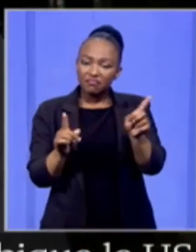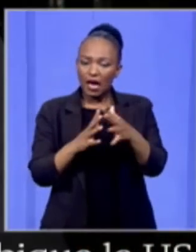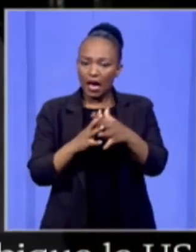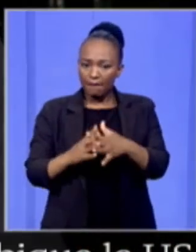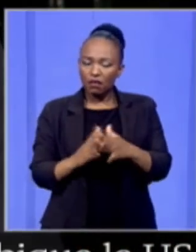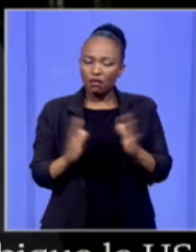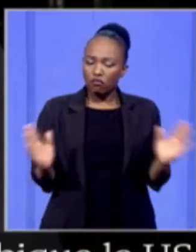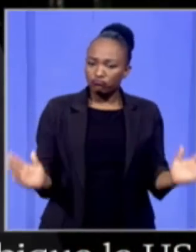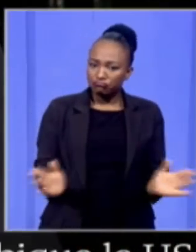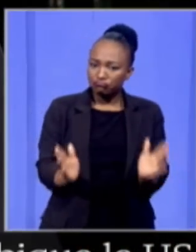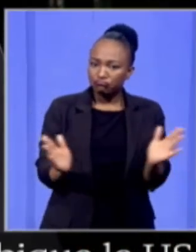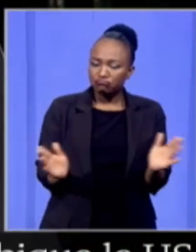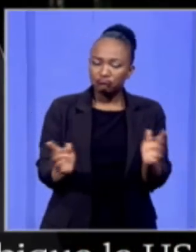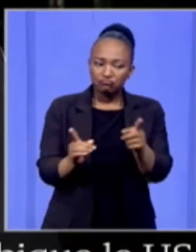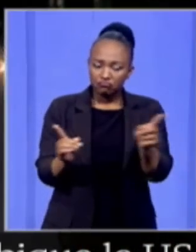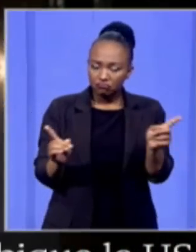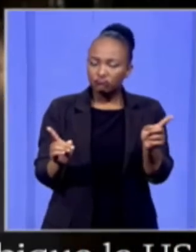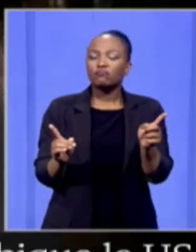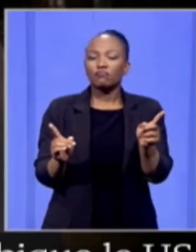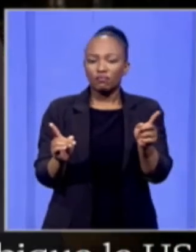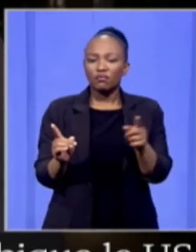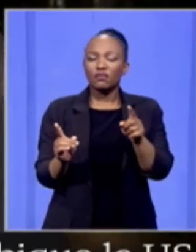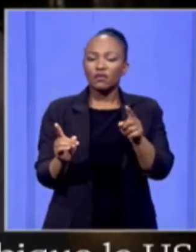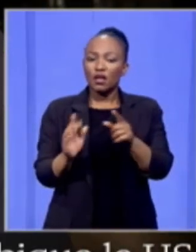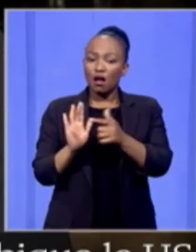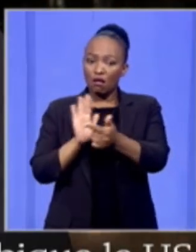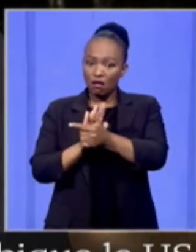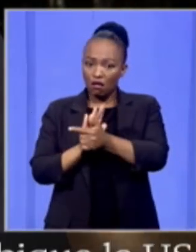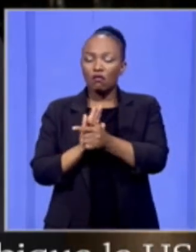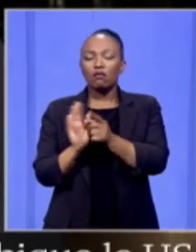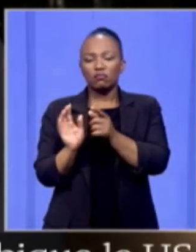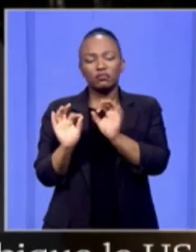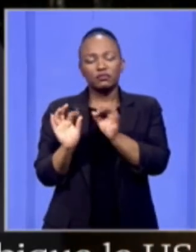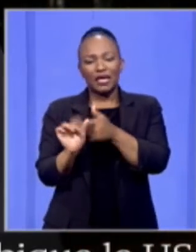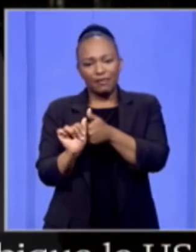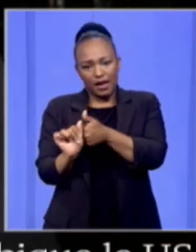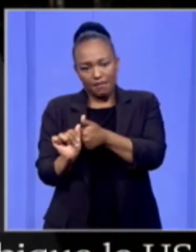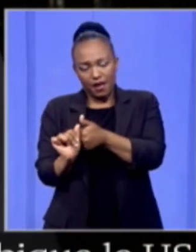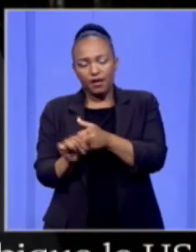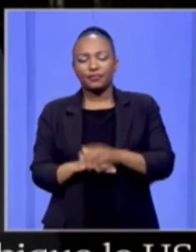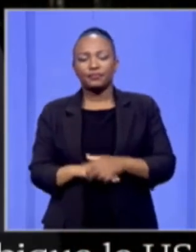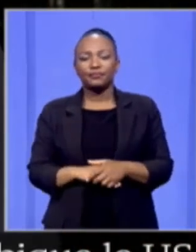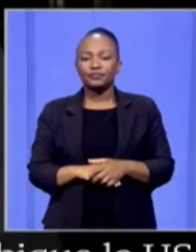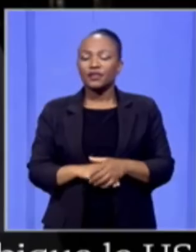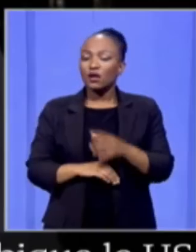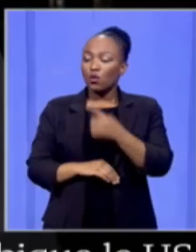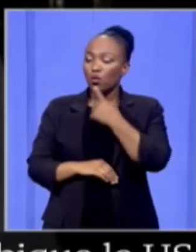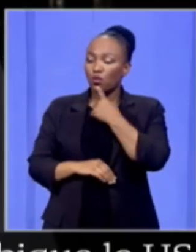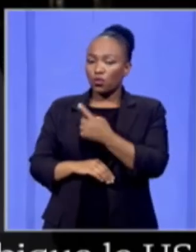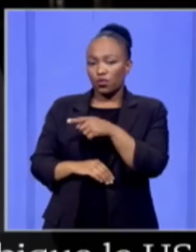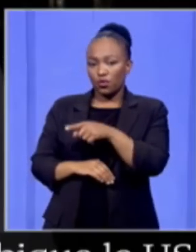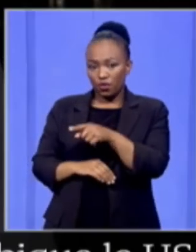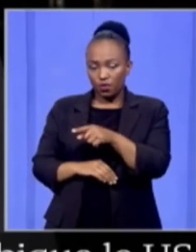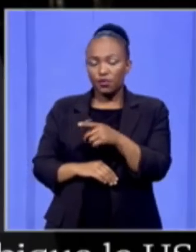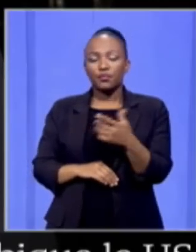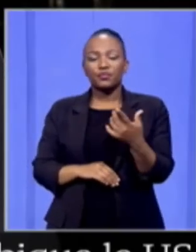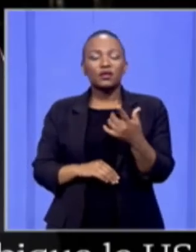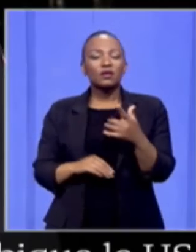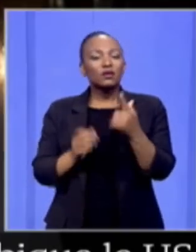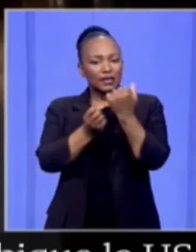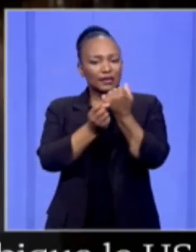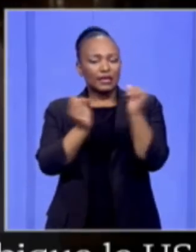a etse bonnete ba hore a ikamahanya le molao. O boletse hore ke nako ya hore demokrasi e